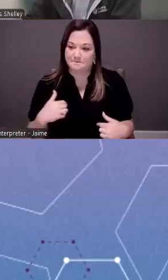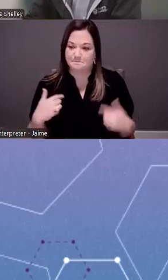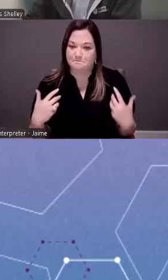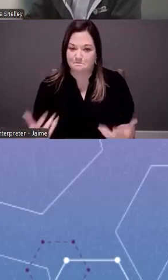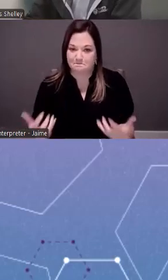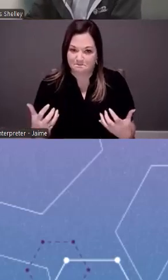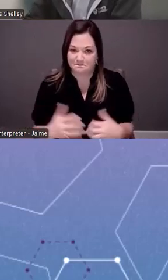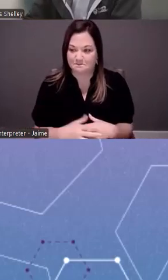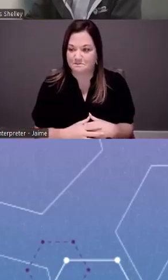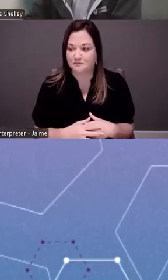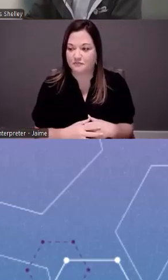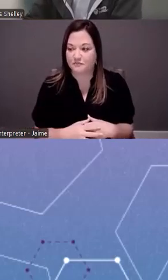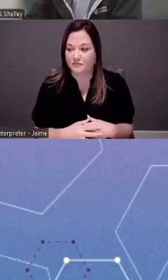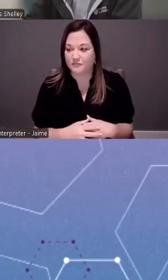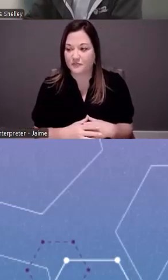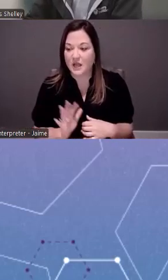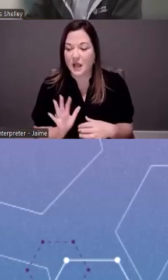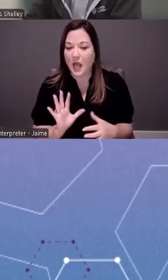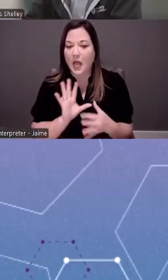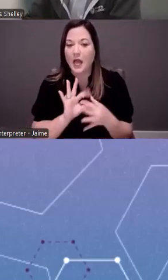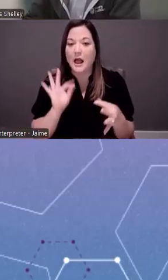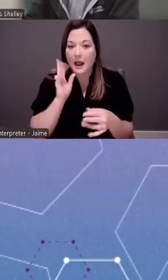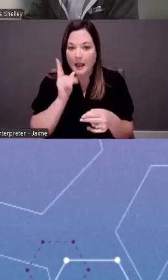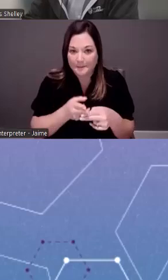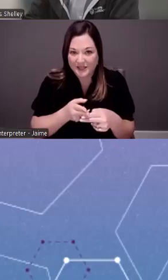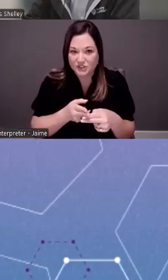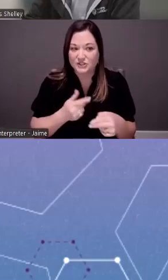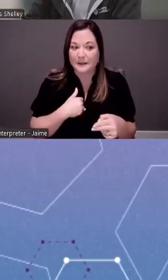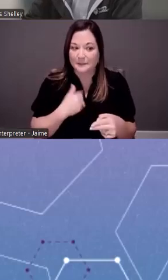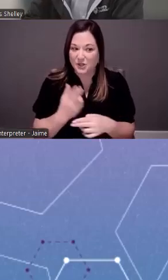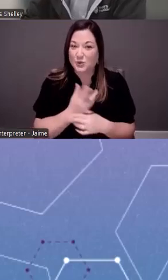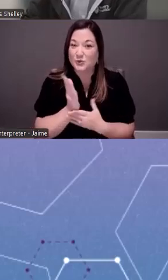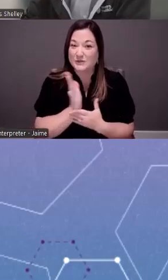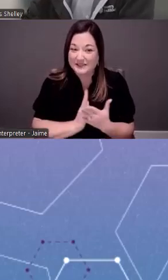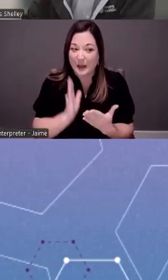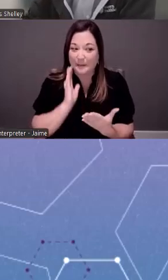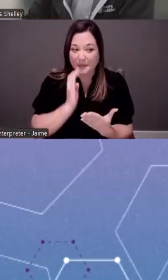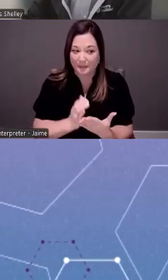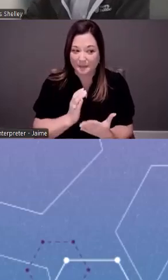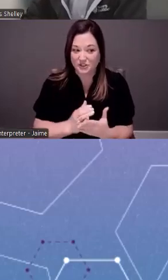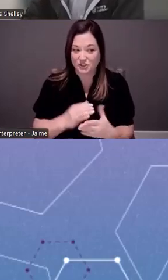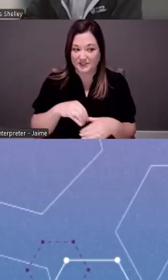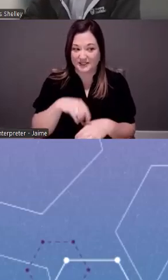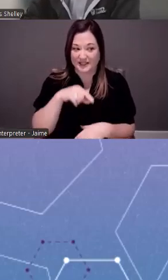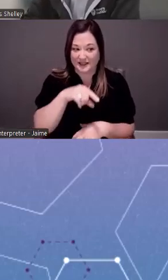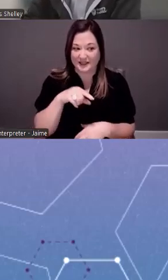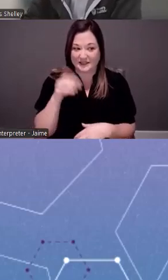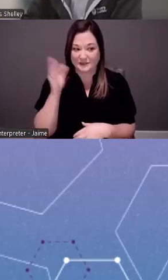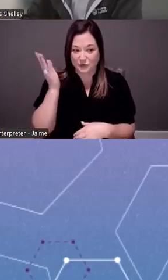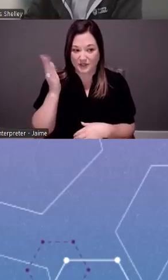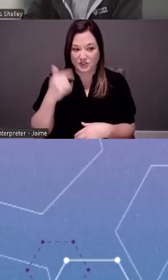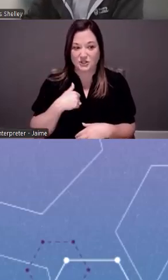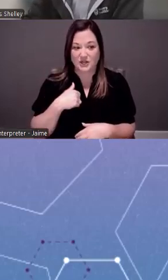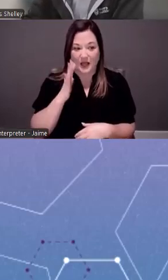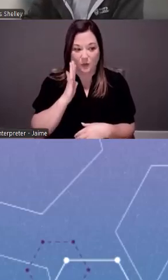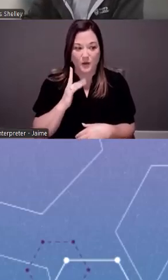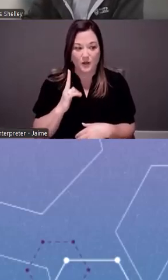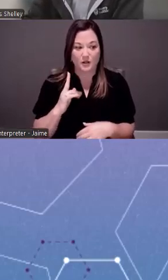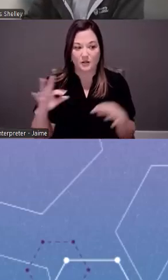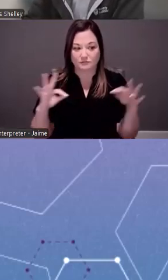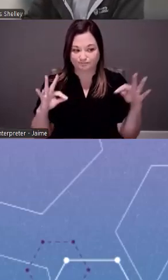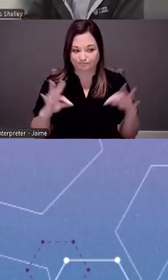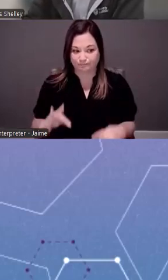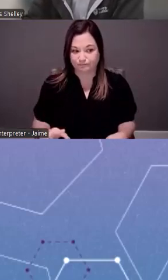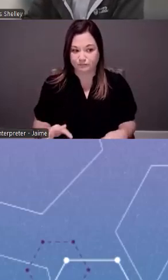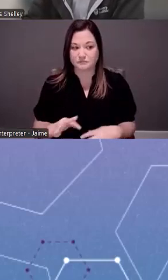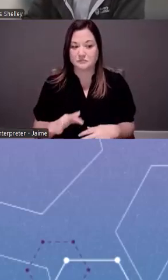um, just mention before I start that I'm going to use some images in this presentation, which I will describe as I go, and all